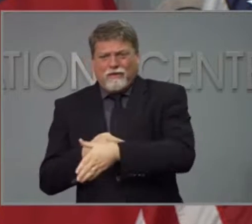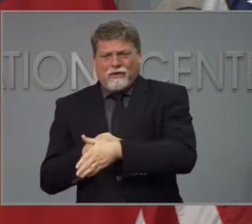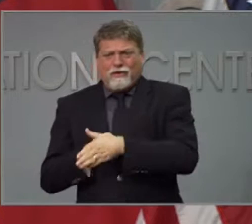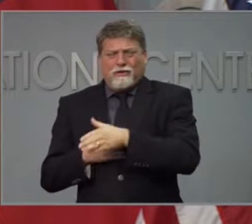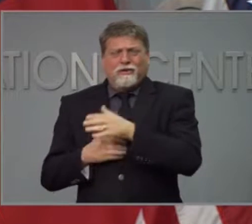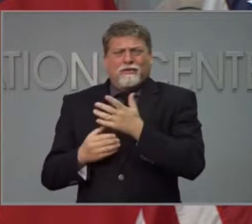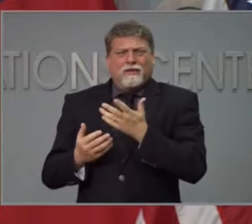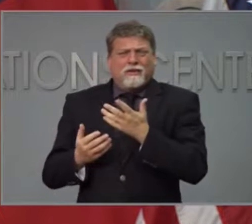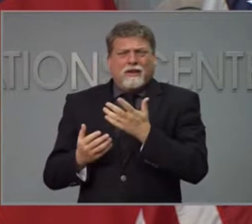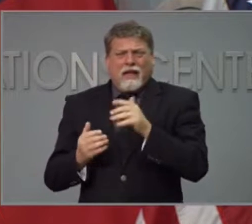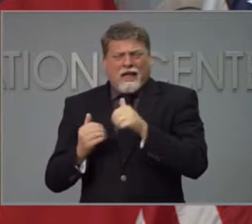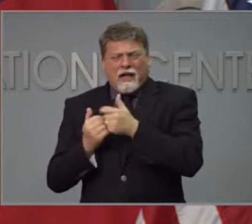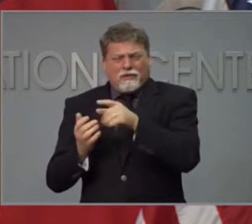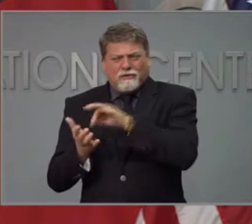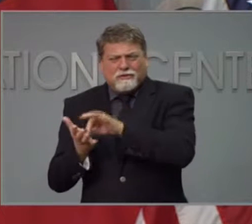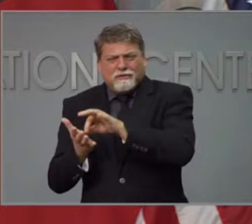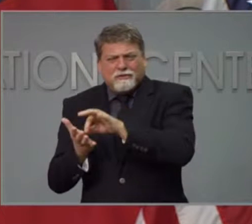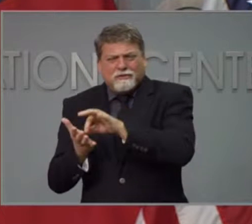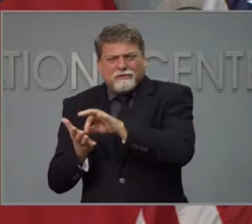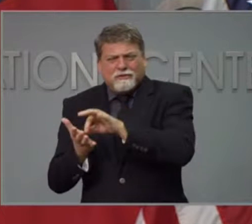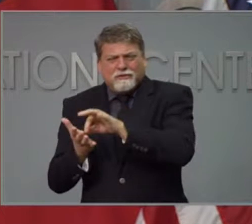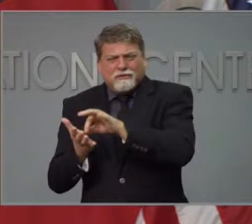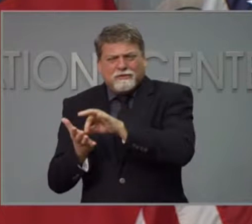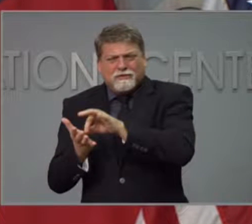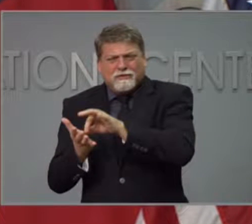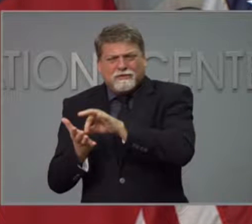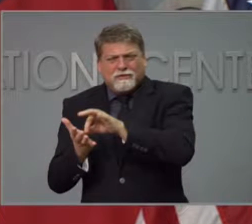6th, given, or are we just